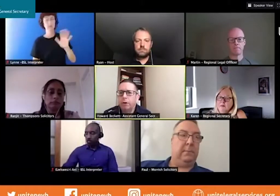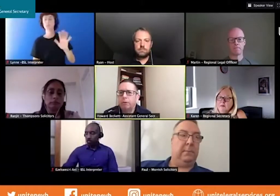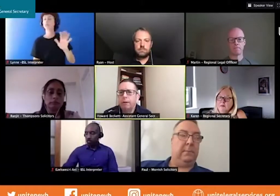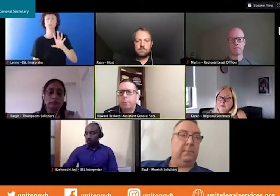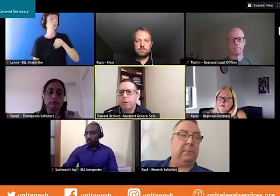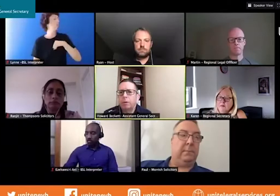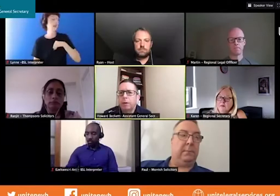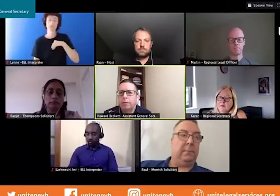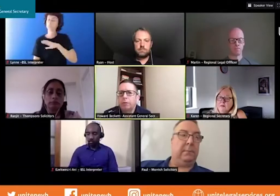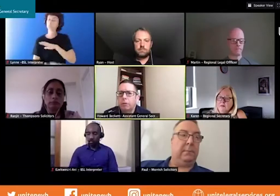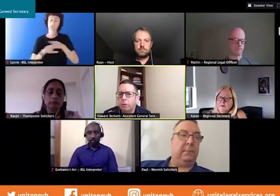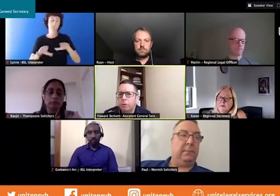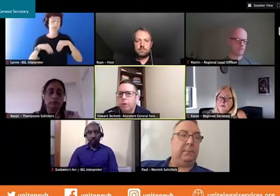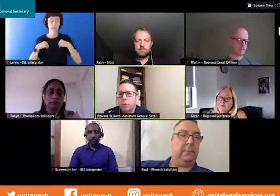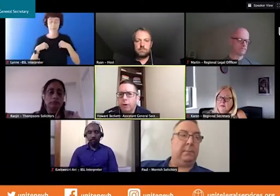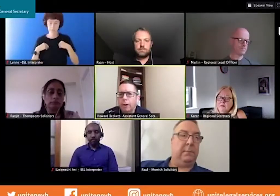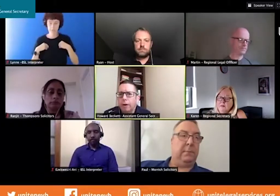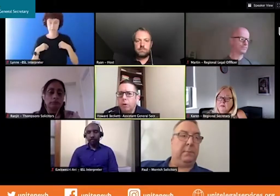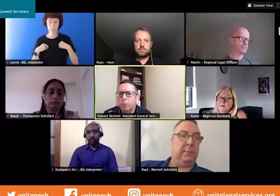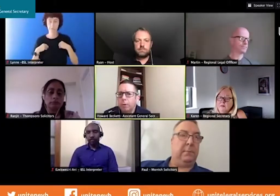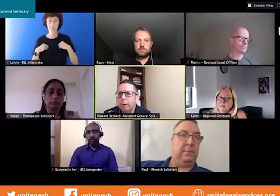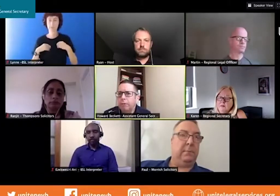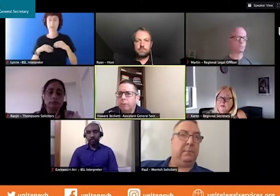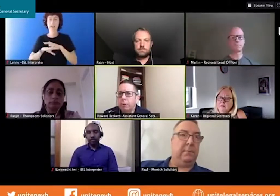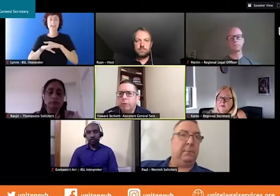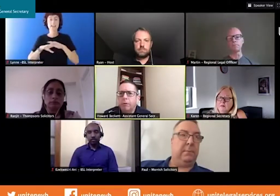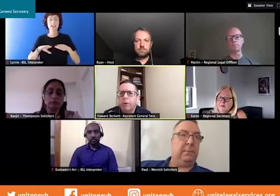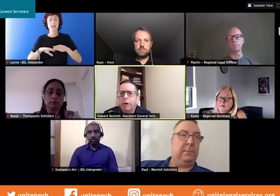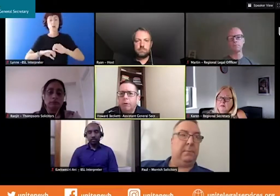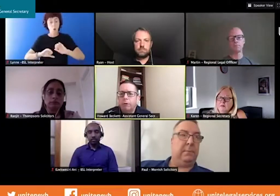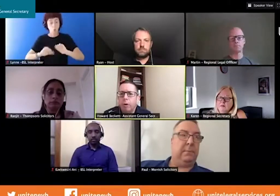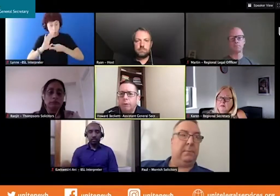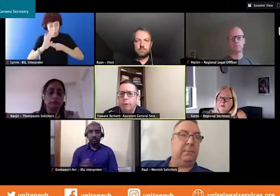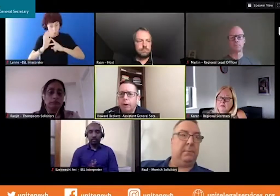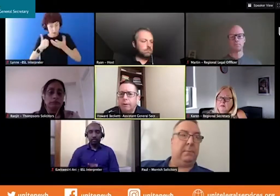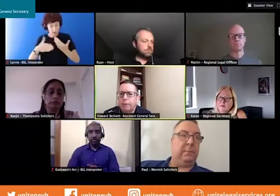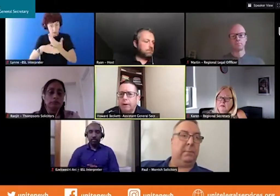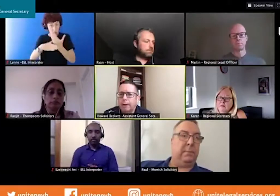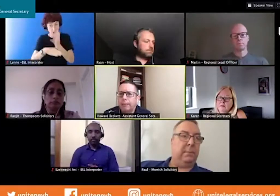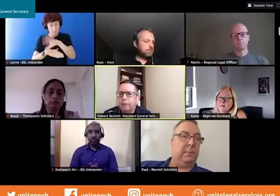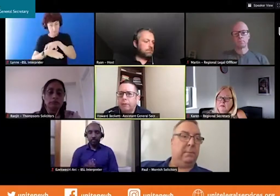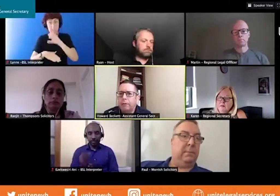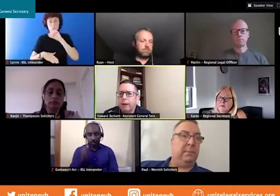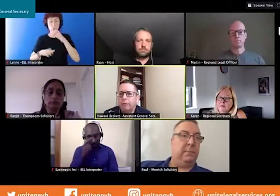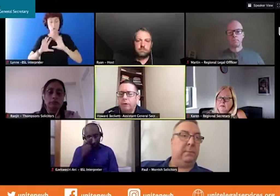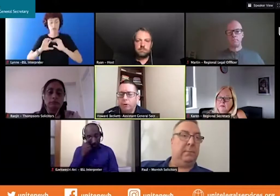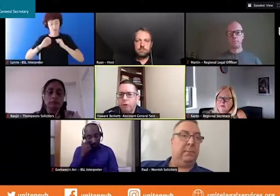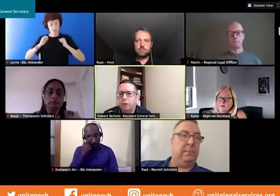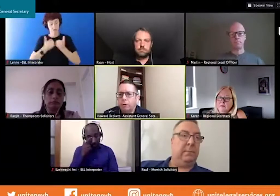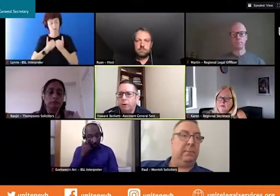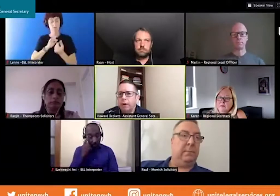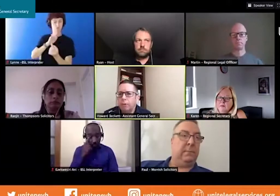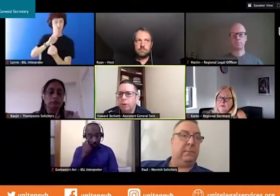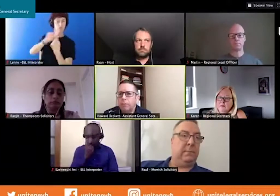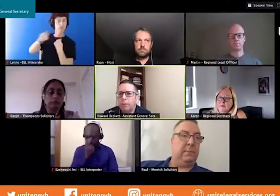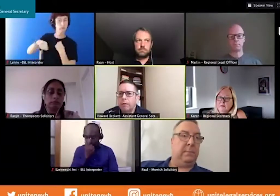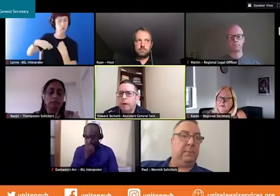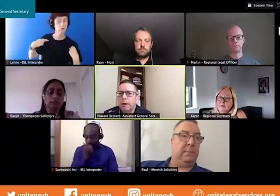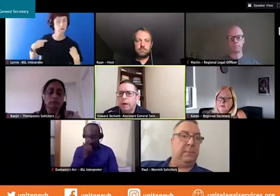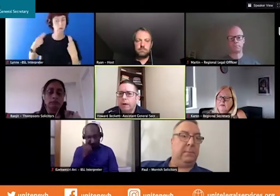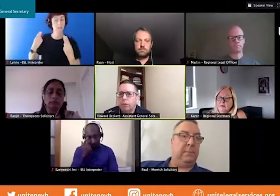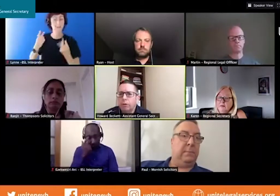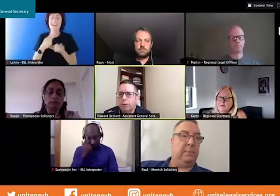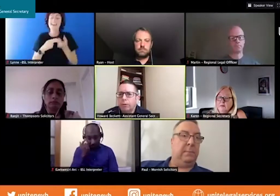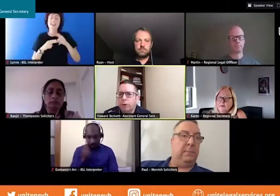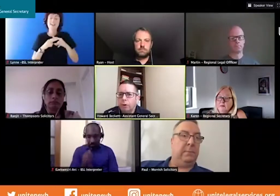not acceptable. If it's an organised workplace, we would respond collectively against it. And if you're not in an organised workplace